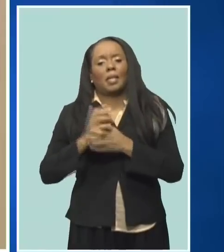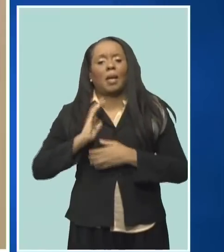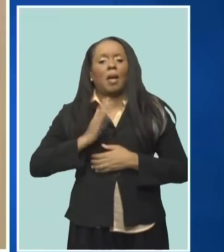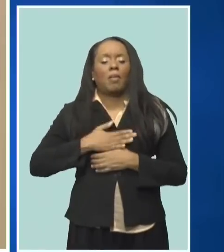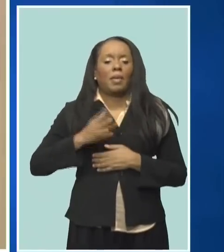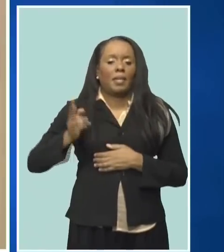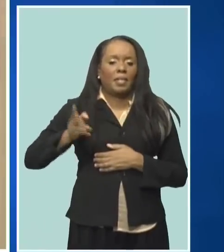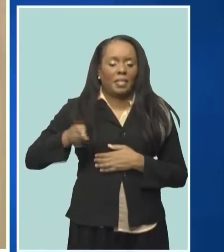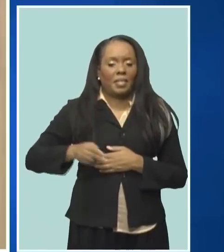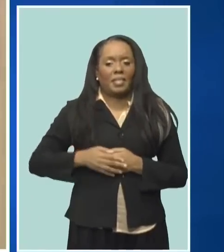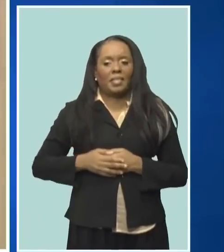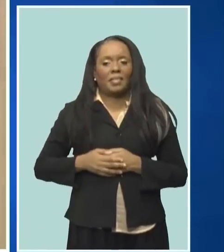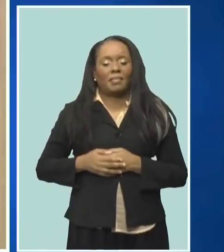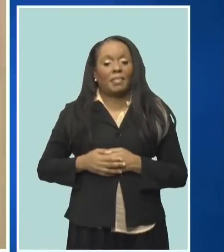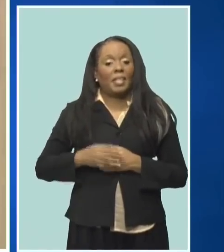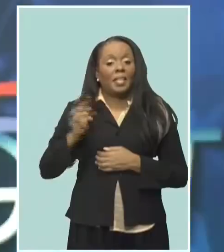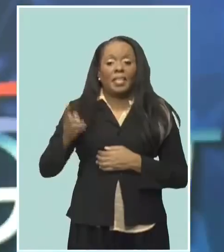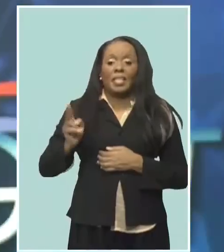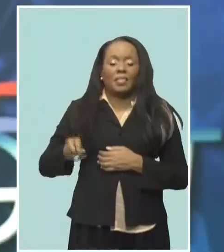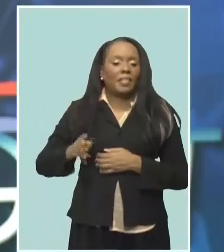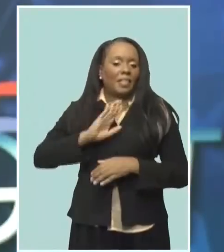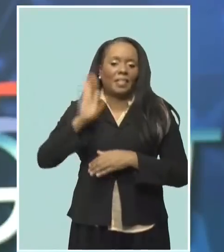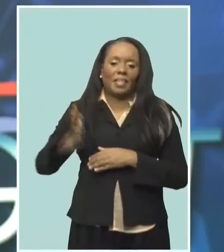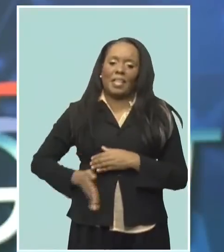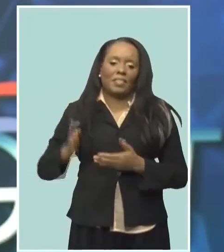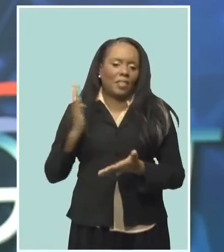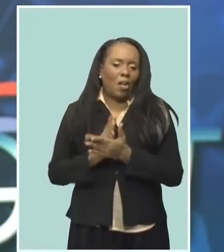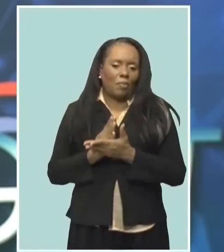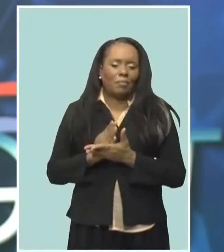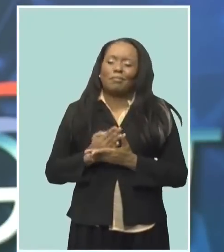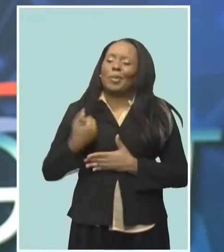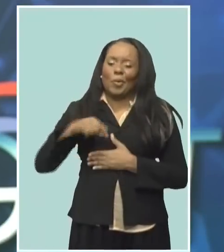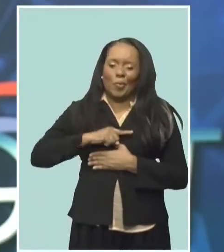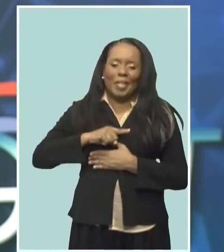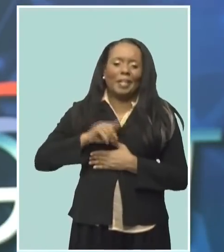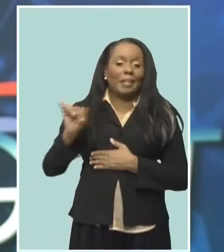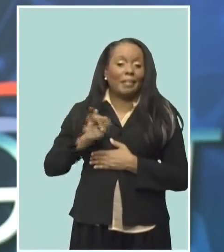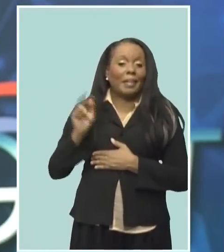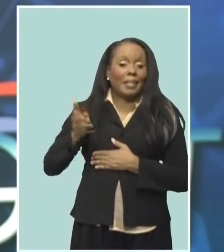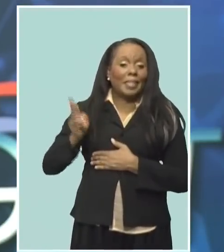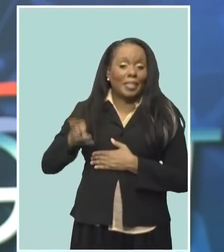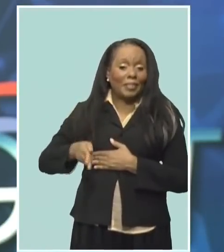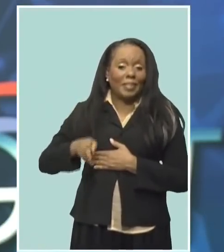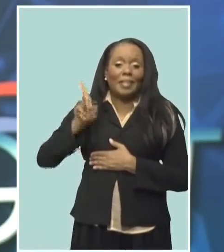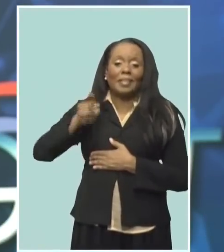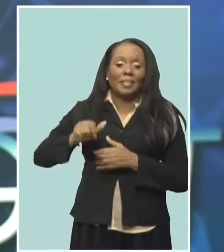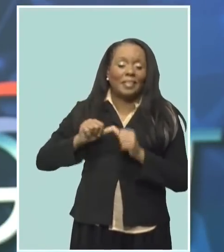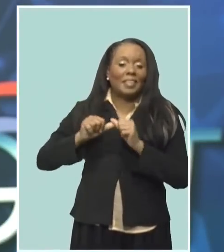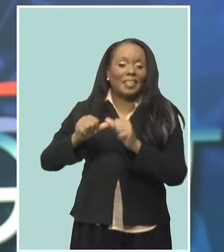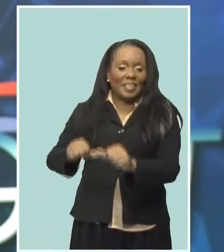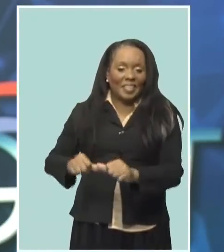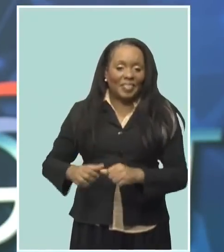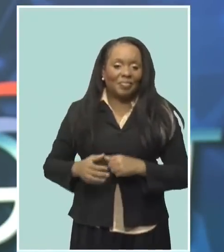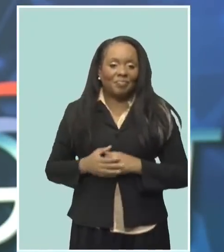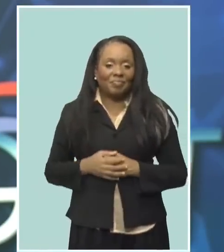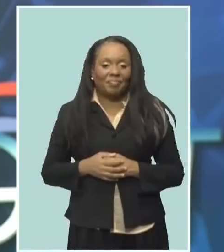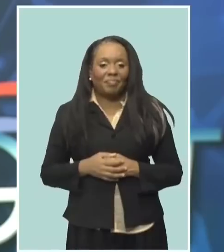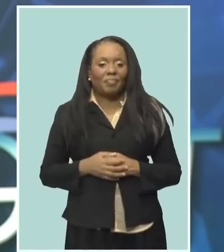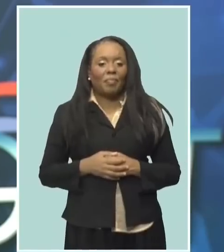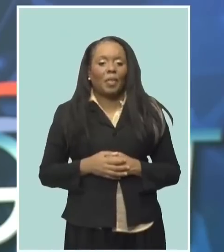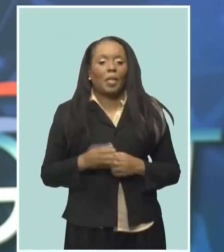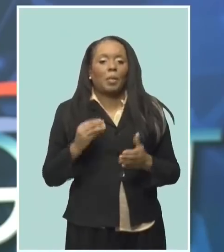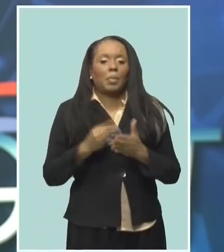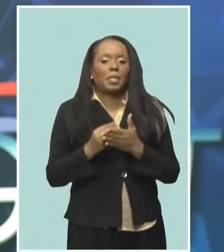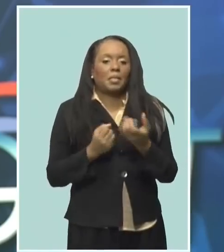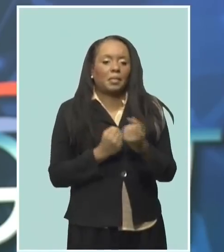never rests, and neither should we. Sponsorship was critical for the Fishers of Men charity last year, allowing it to